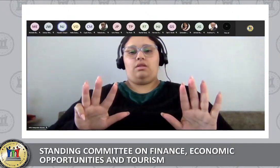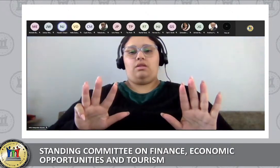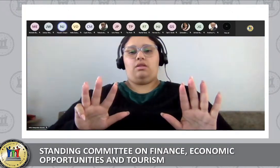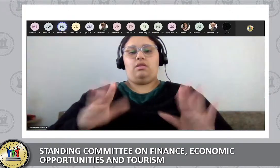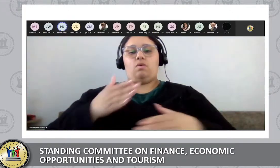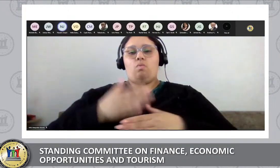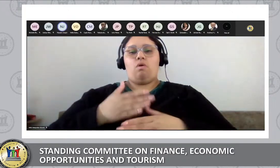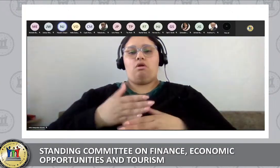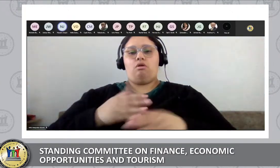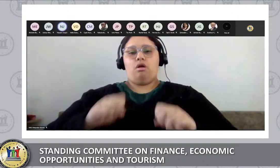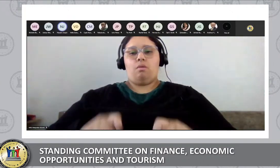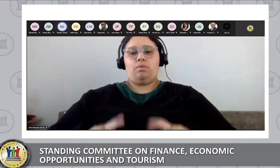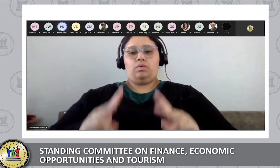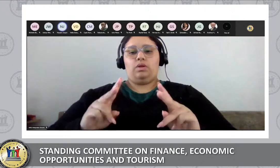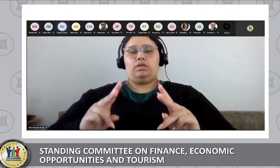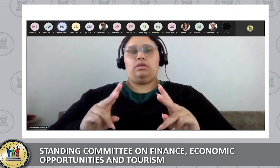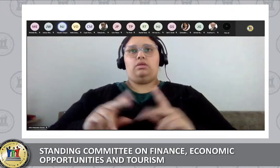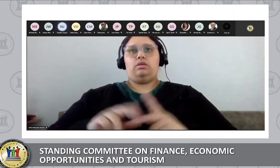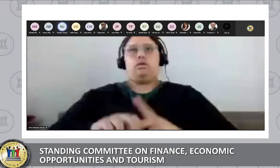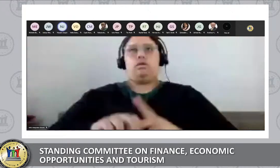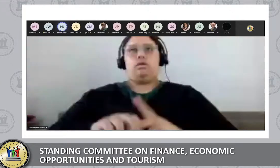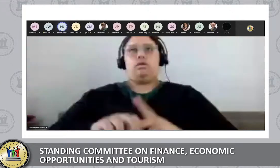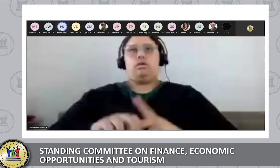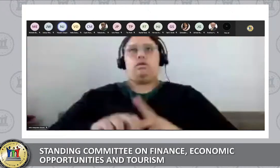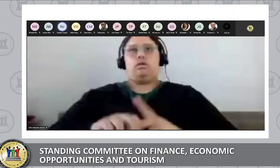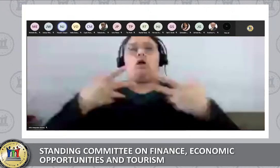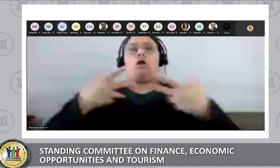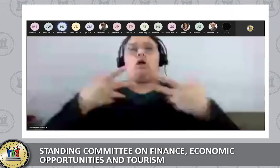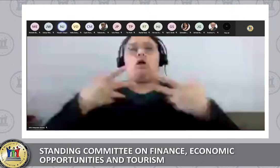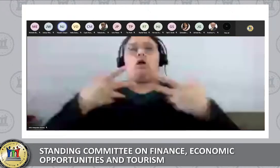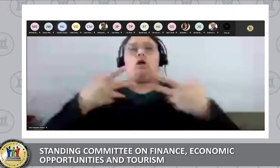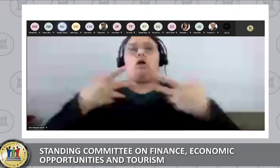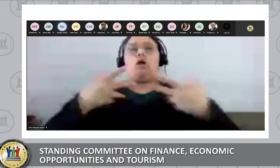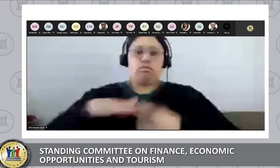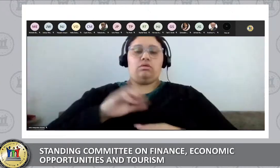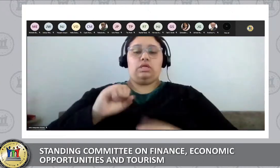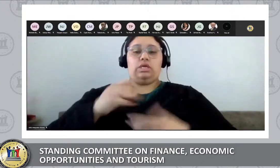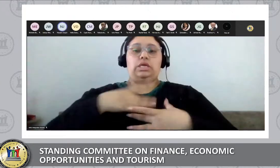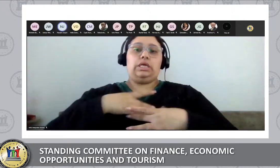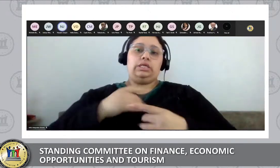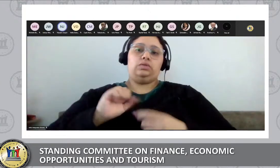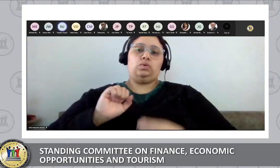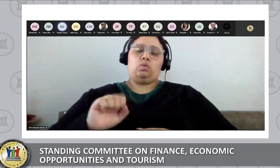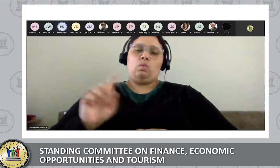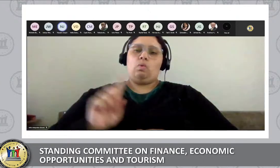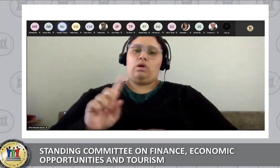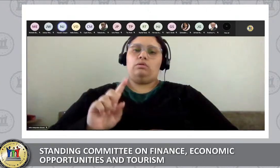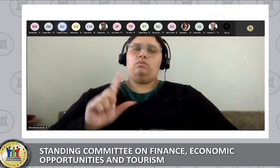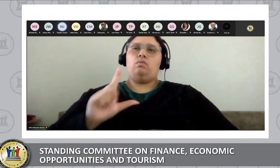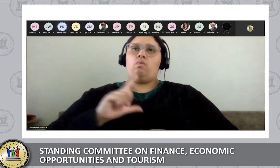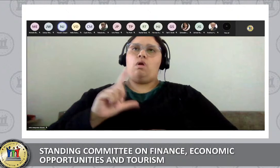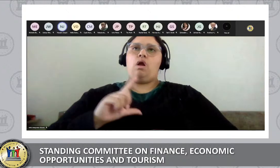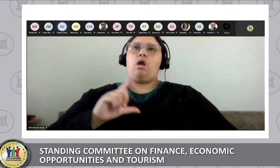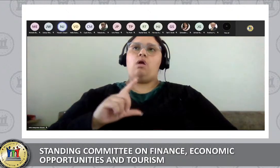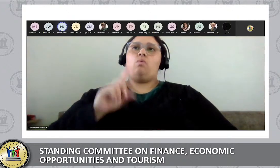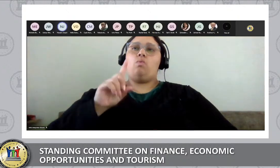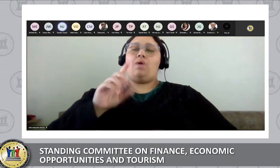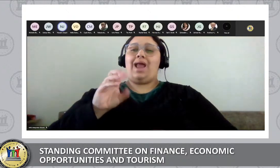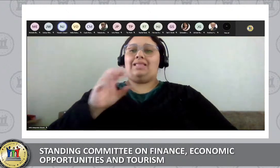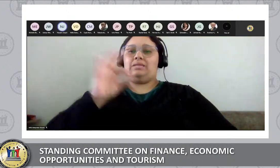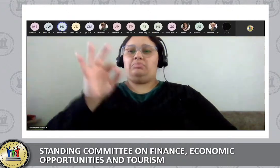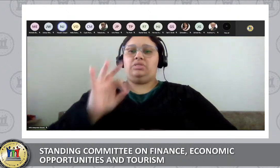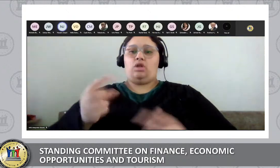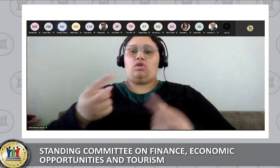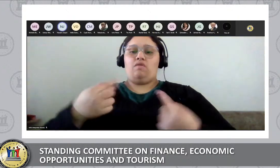589 work opportunities in the clothing and textile space, and that's very interesting because basically, nearly 100% of all